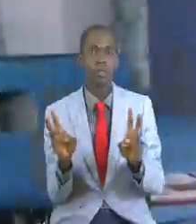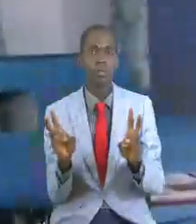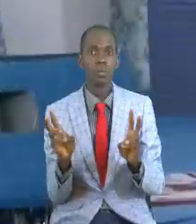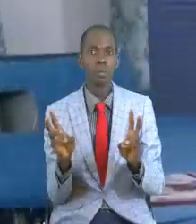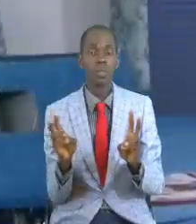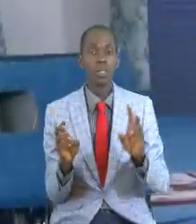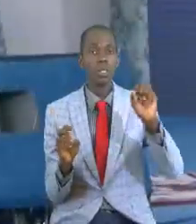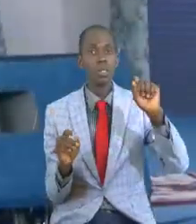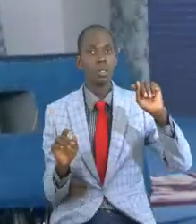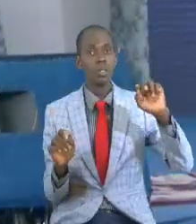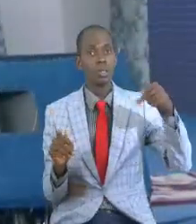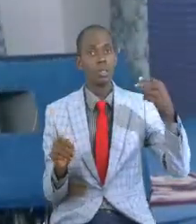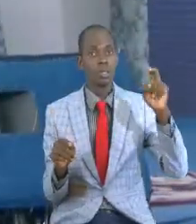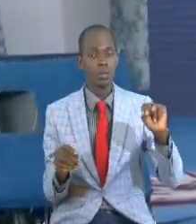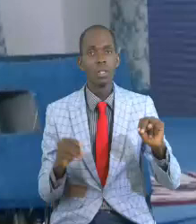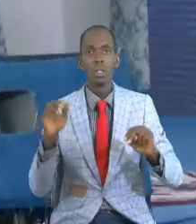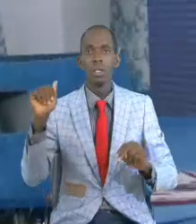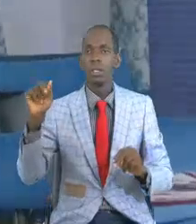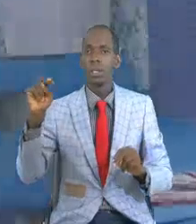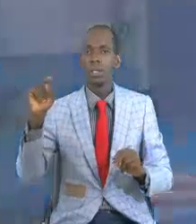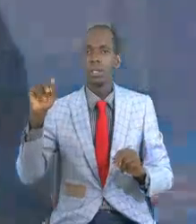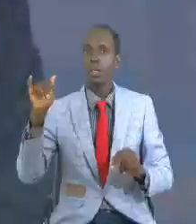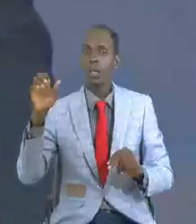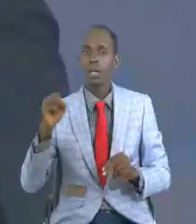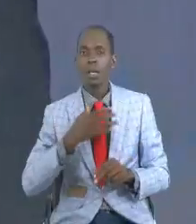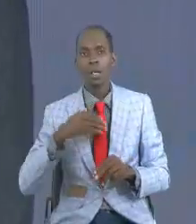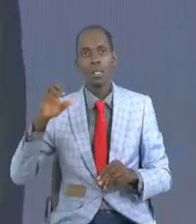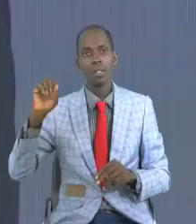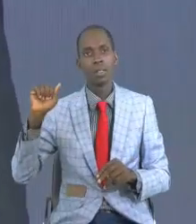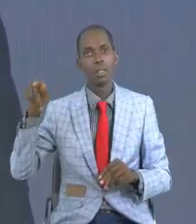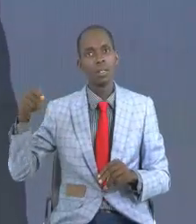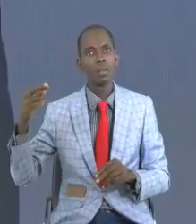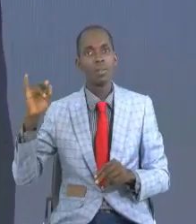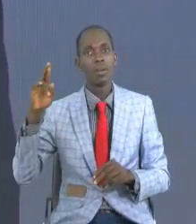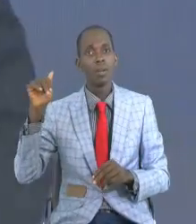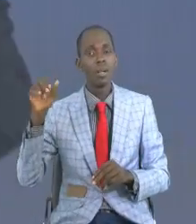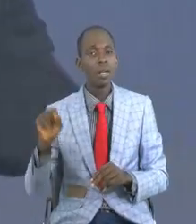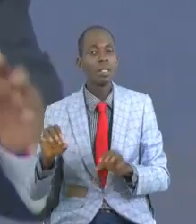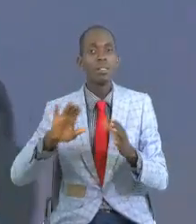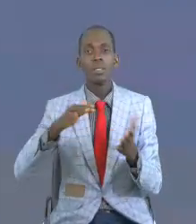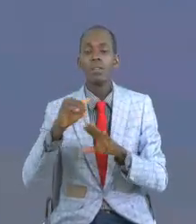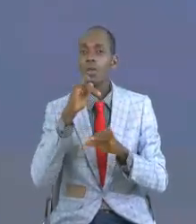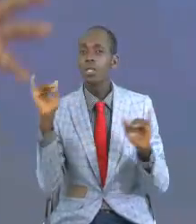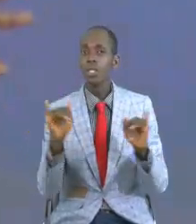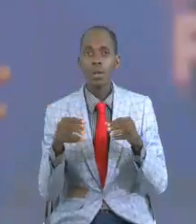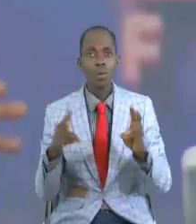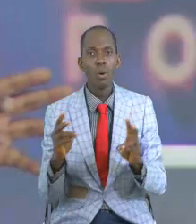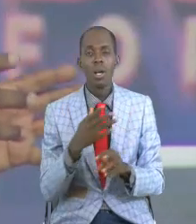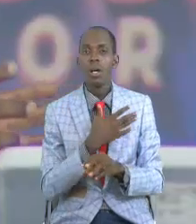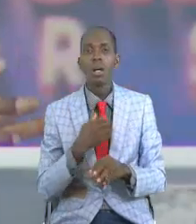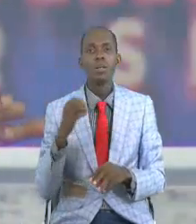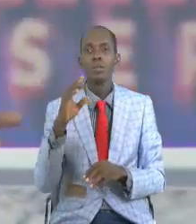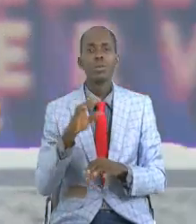Stephen died, Ananias and Sapphira died. They didn't die the same way. And so don't